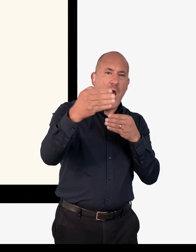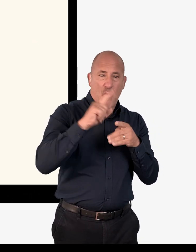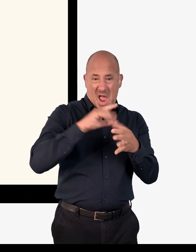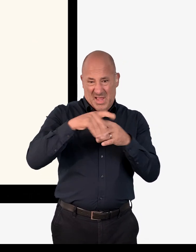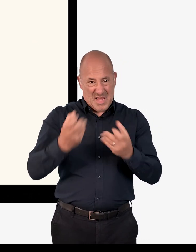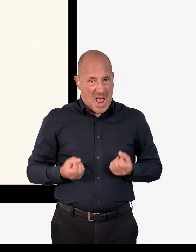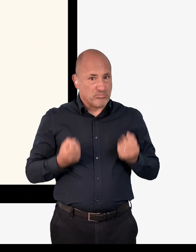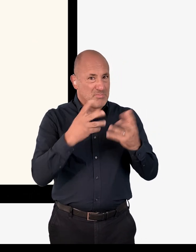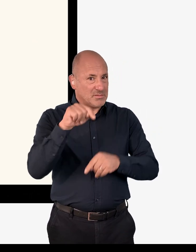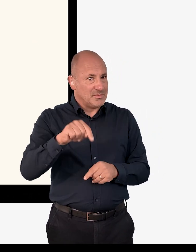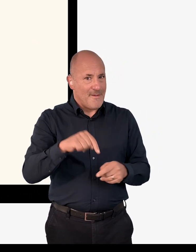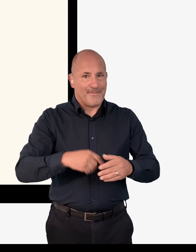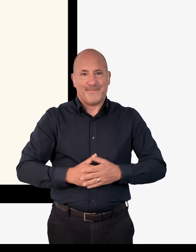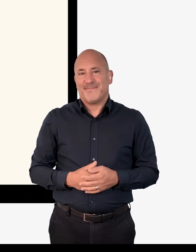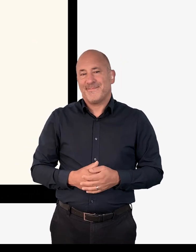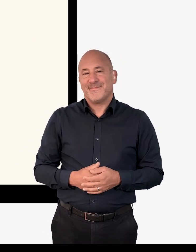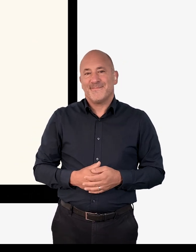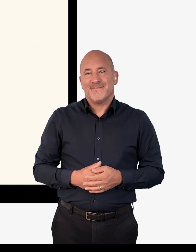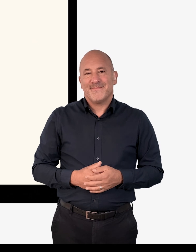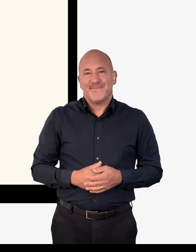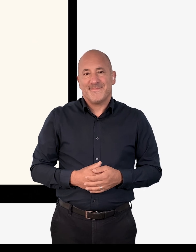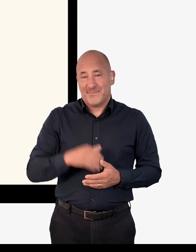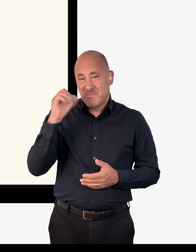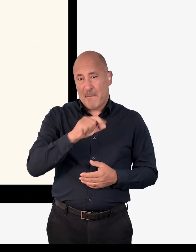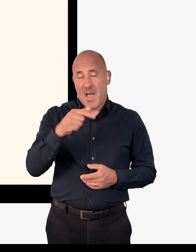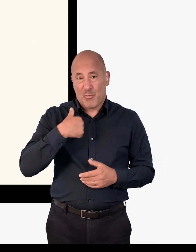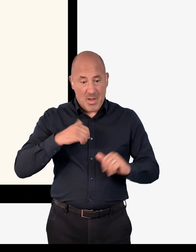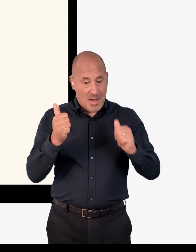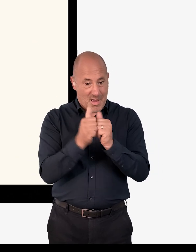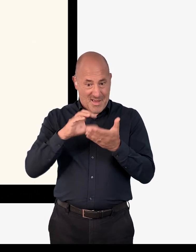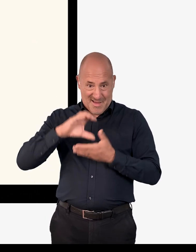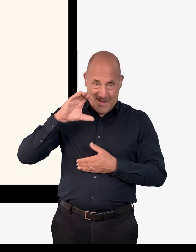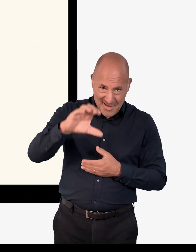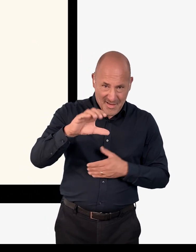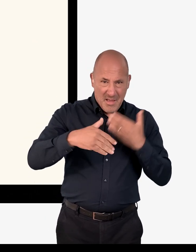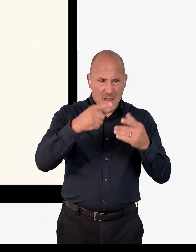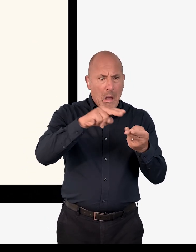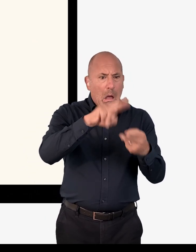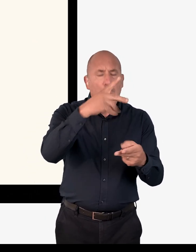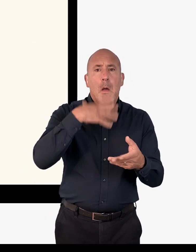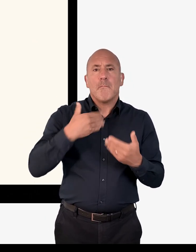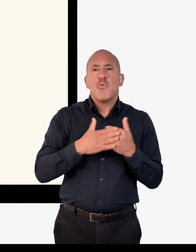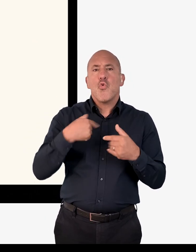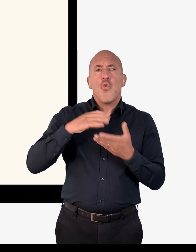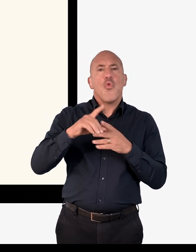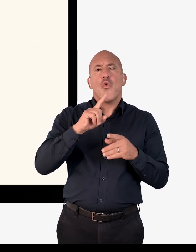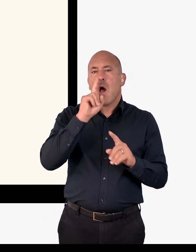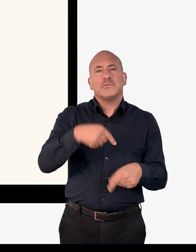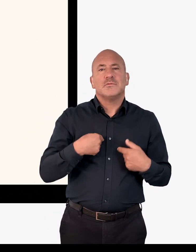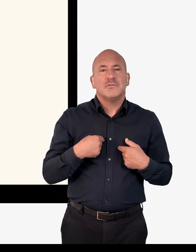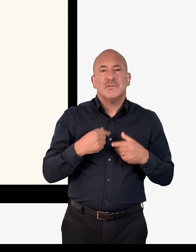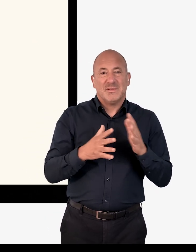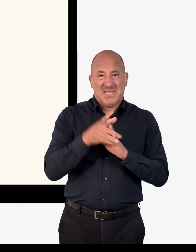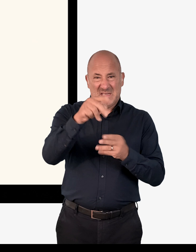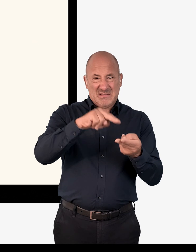future-facing figure for your expenditure. Arts Council England will not increase grants once awarded. So